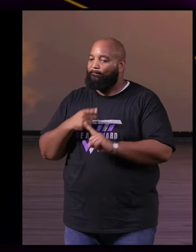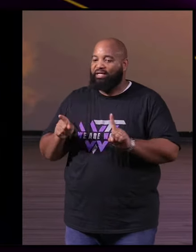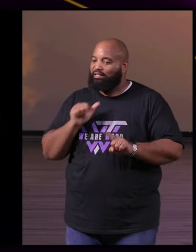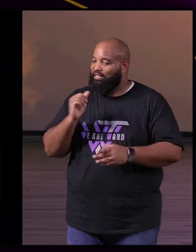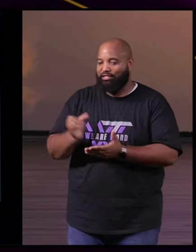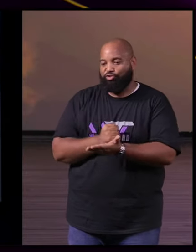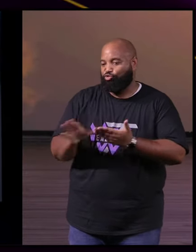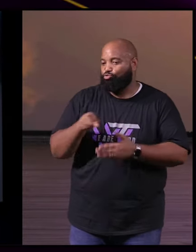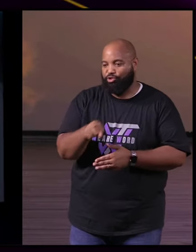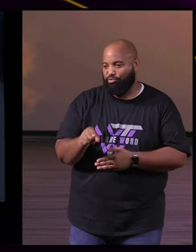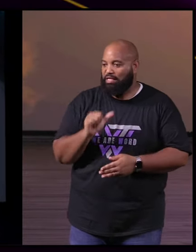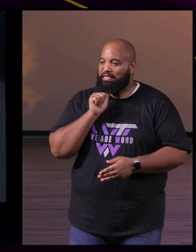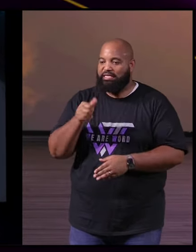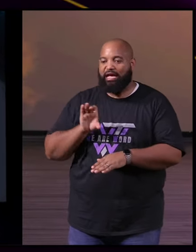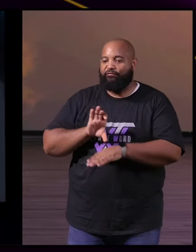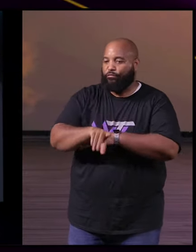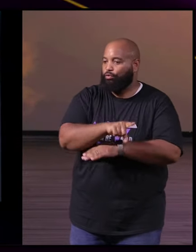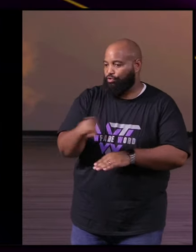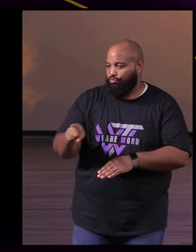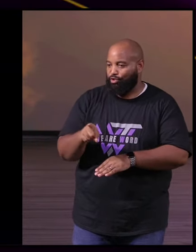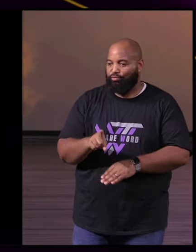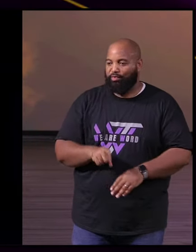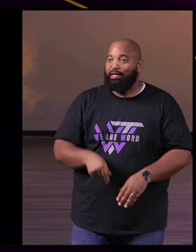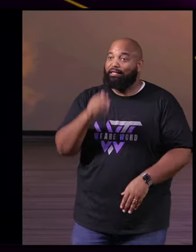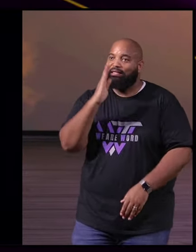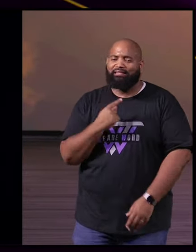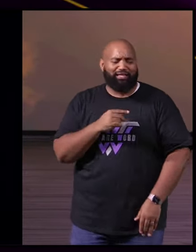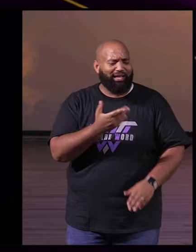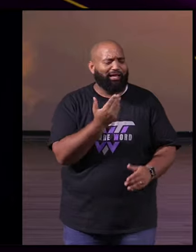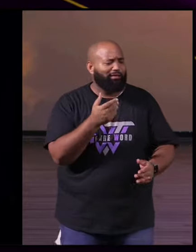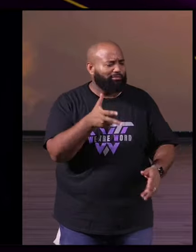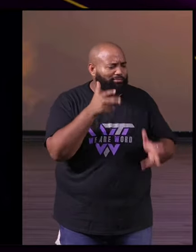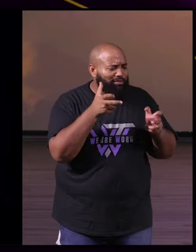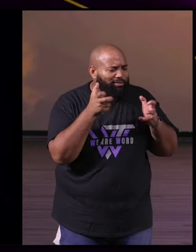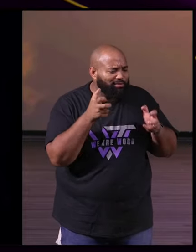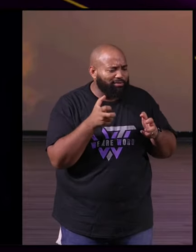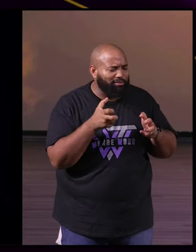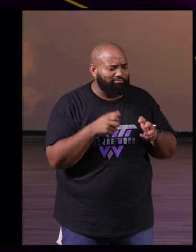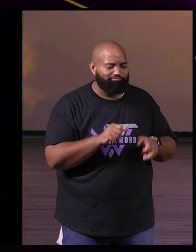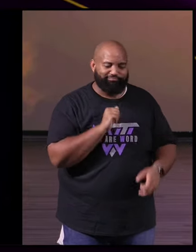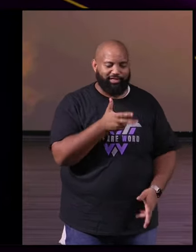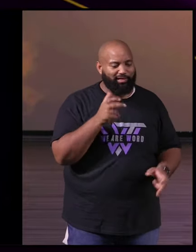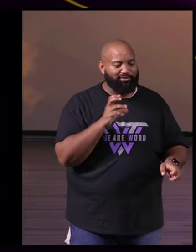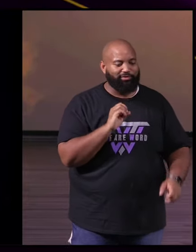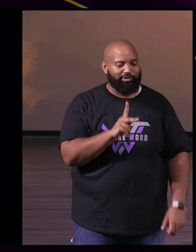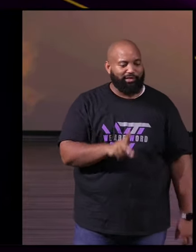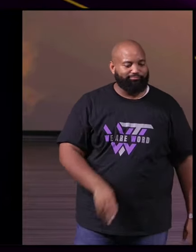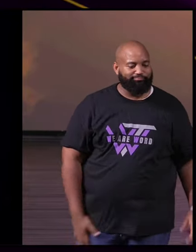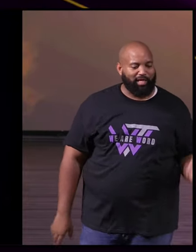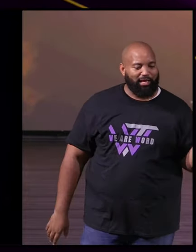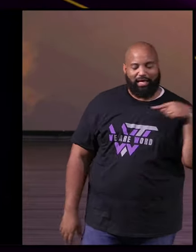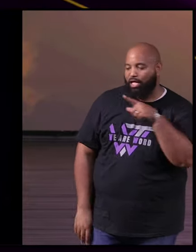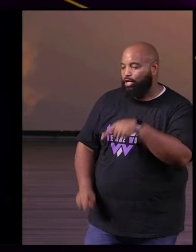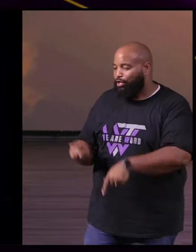See, when I won't listen to him, he'll talk to somebody that'll make me listen to them.